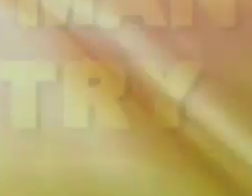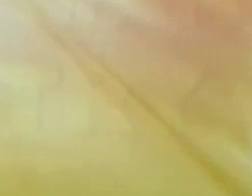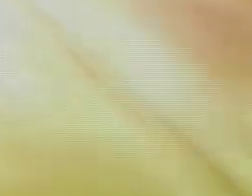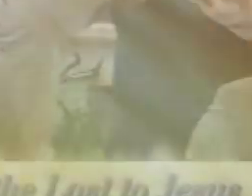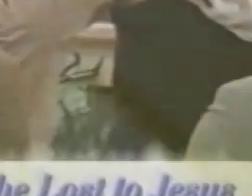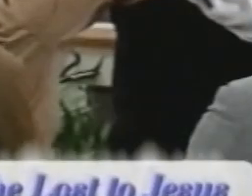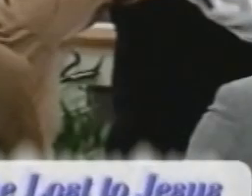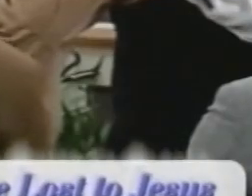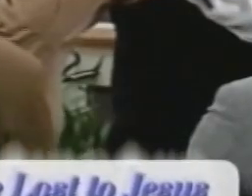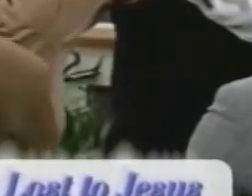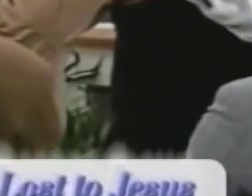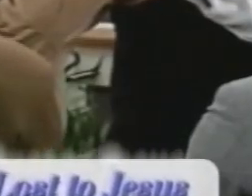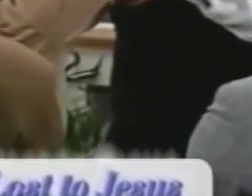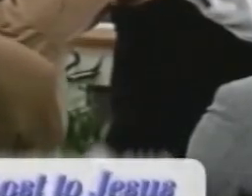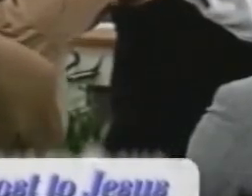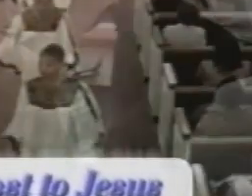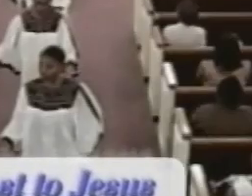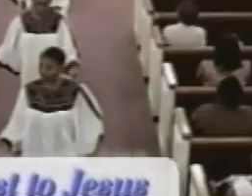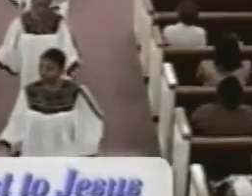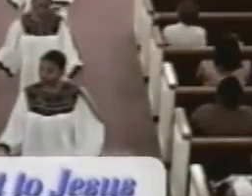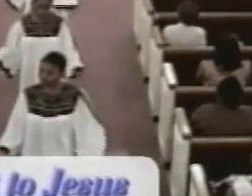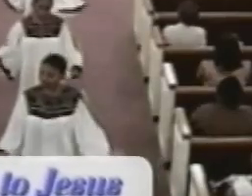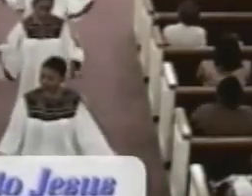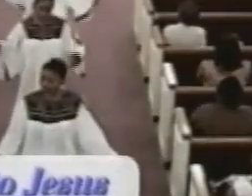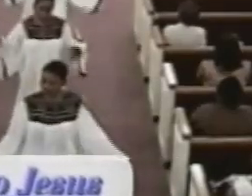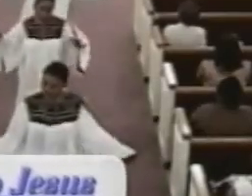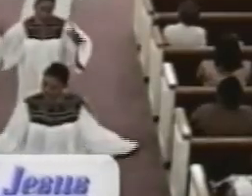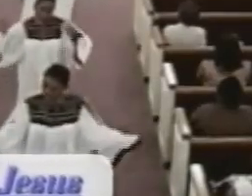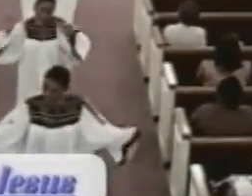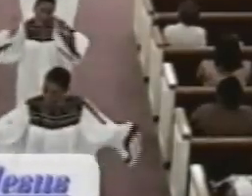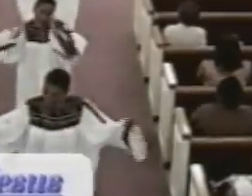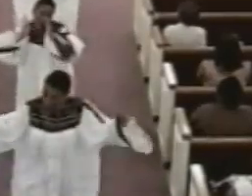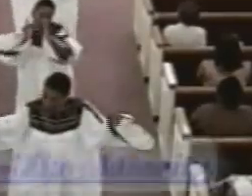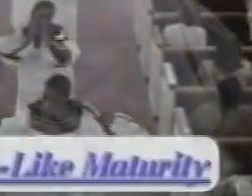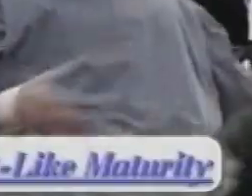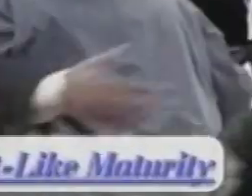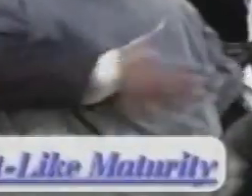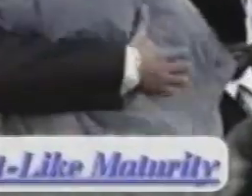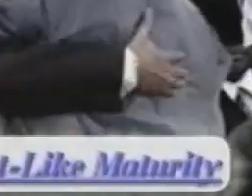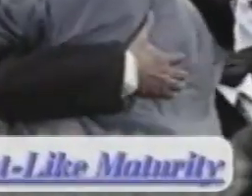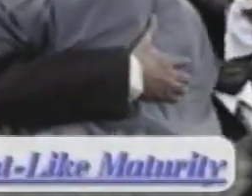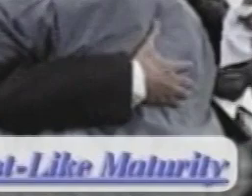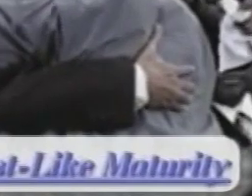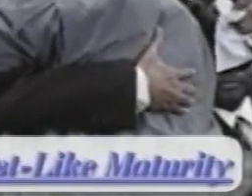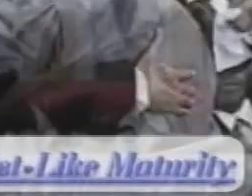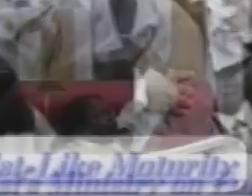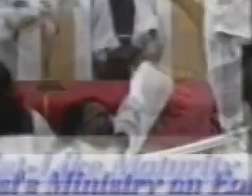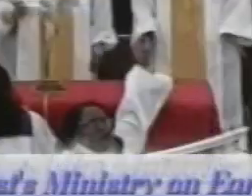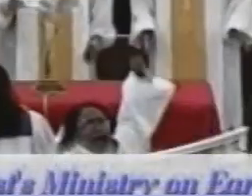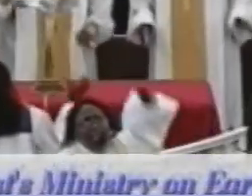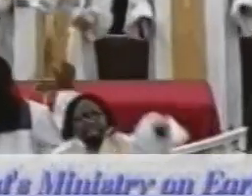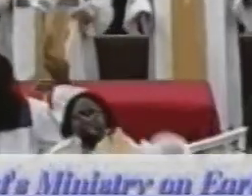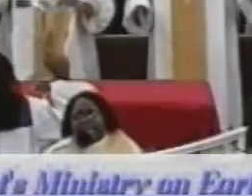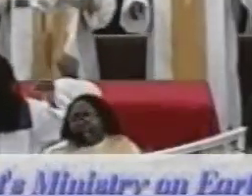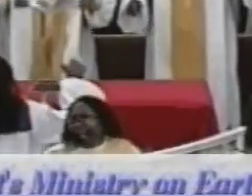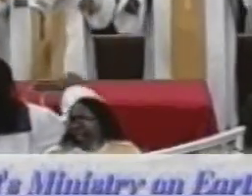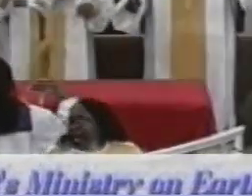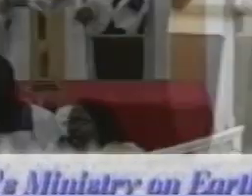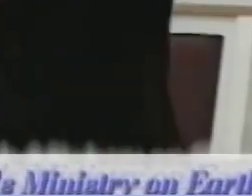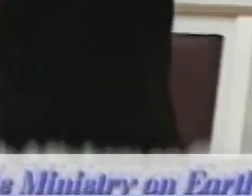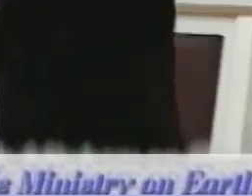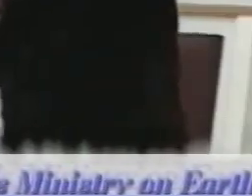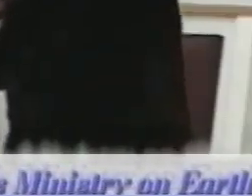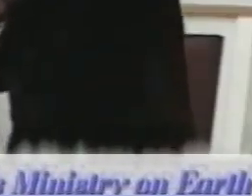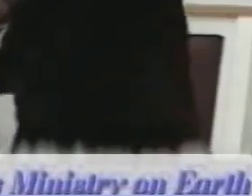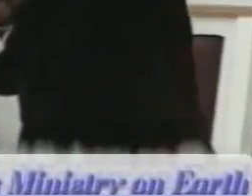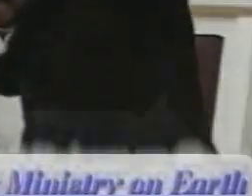to bring the lost to Jesus for membership in his family, to develop them into Christ-like maturity, to equip them for